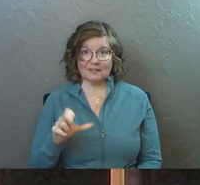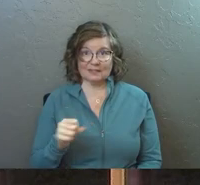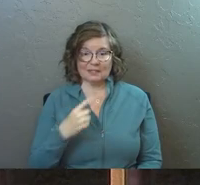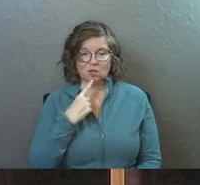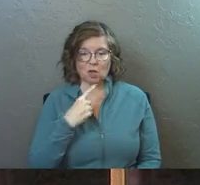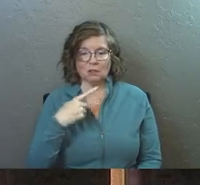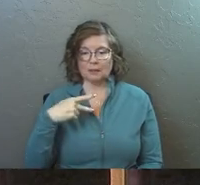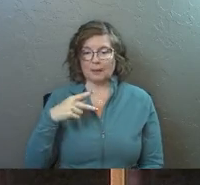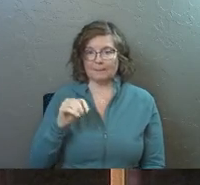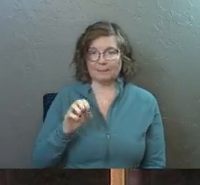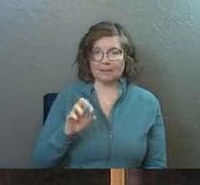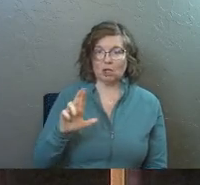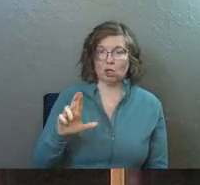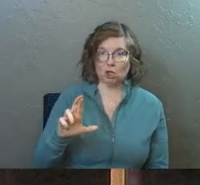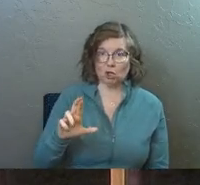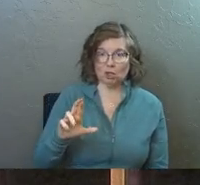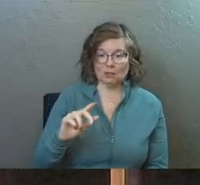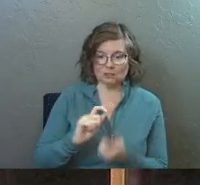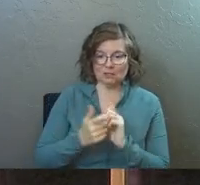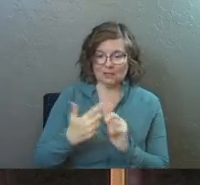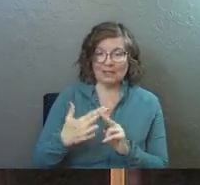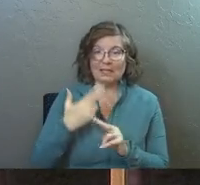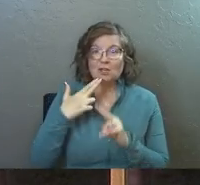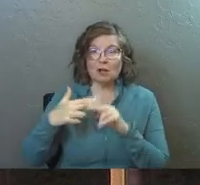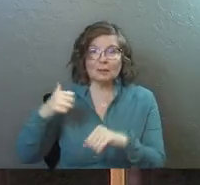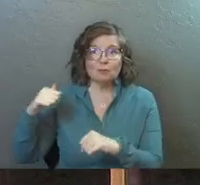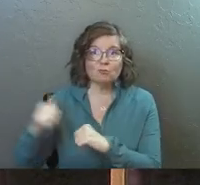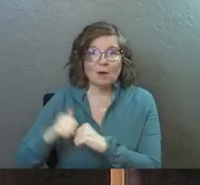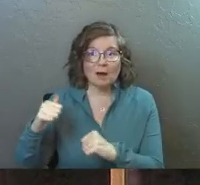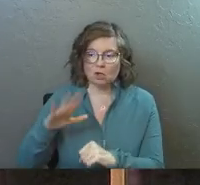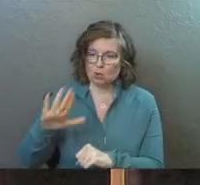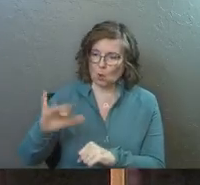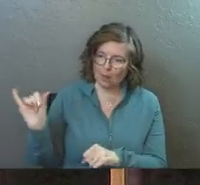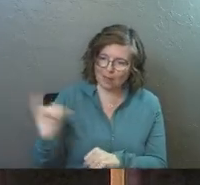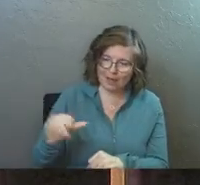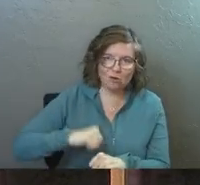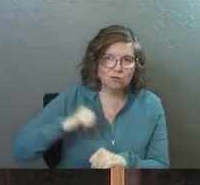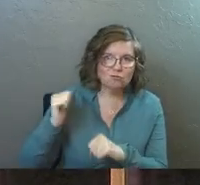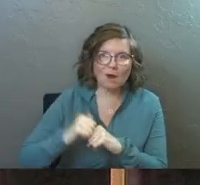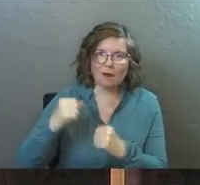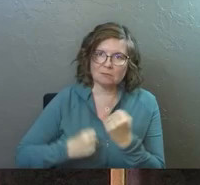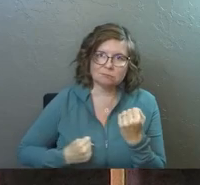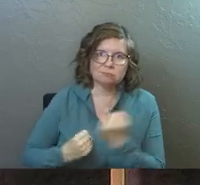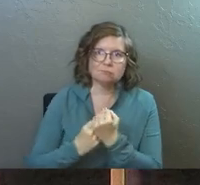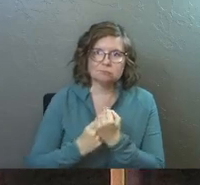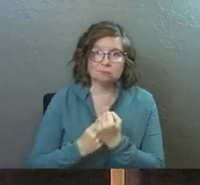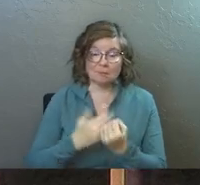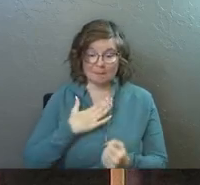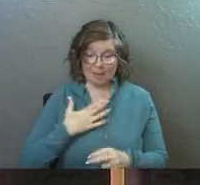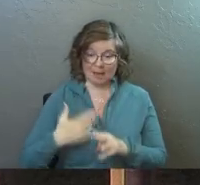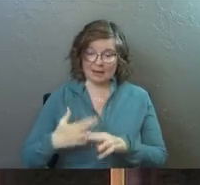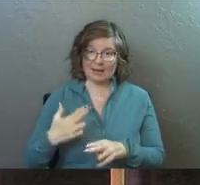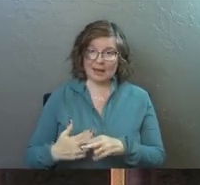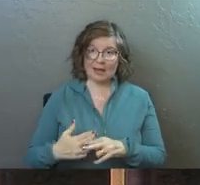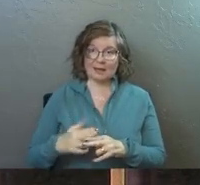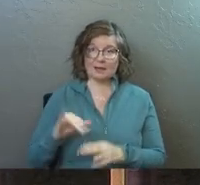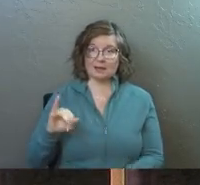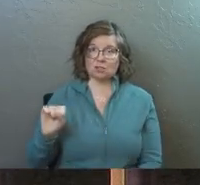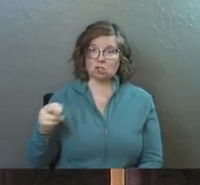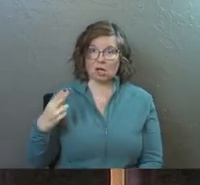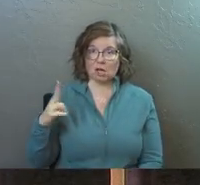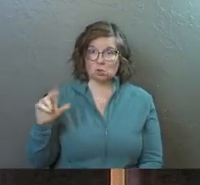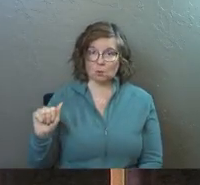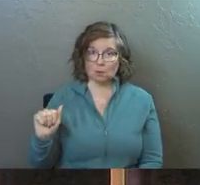him Peter, he was calling him Rock, and he was saying, you're like a rock. My name is